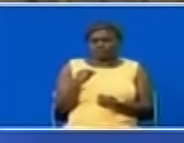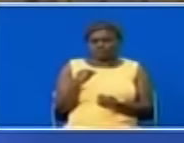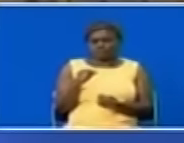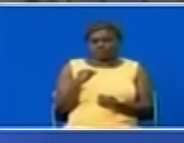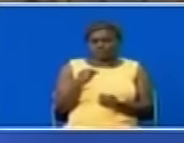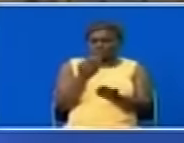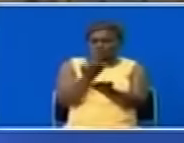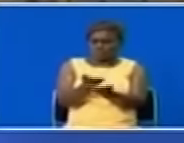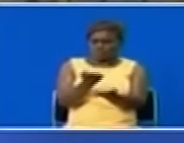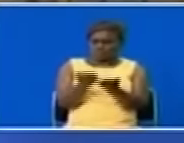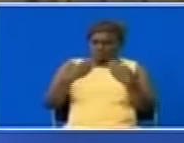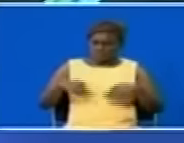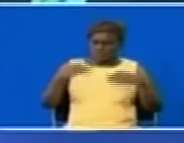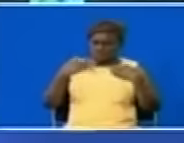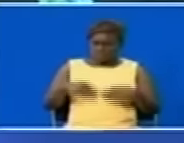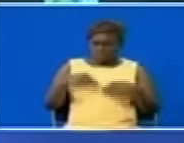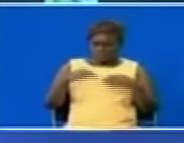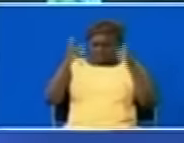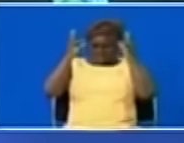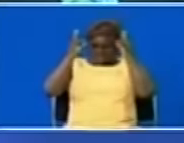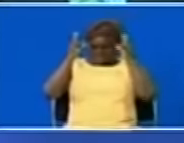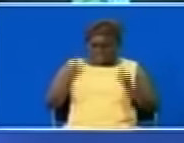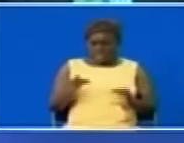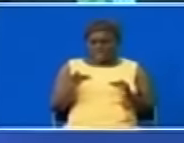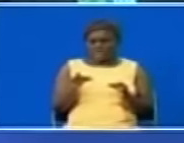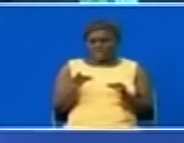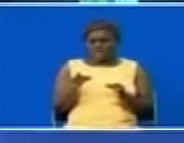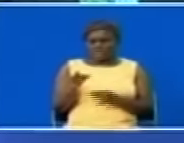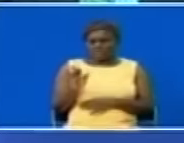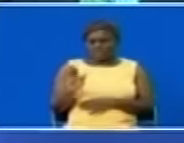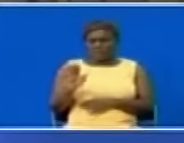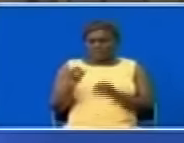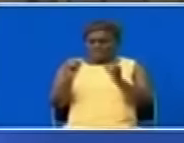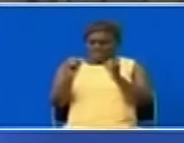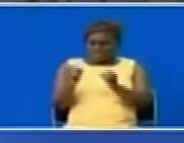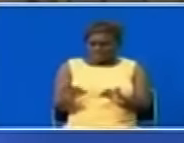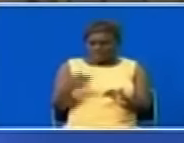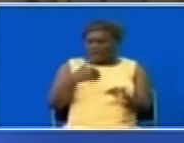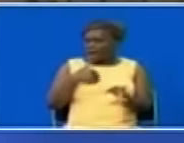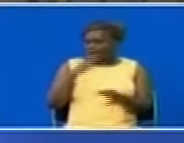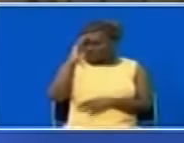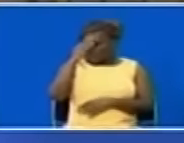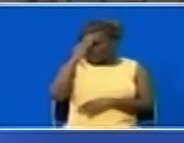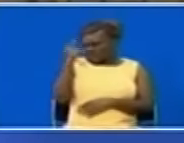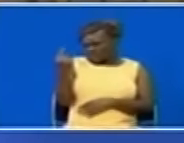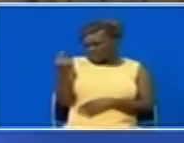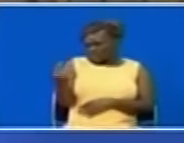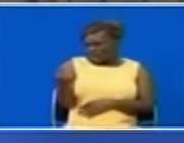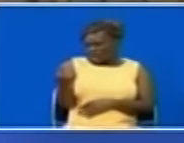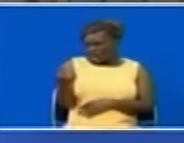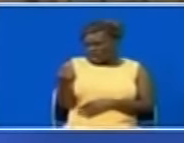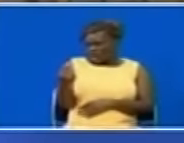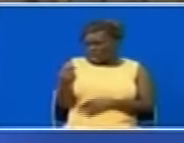The petitioners were ably represented by counsel, and if they had any doubt about the